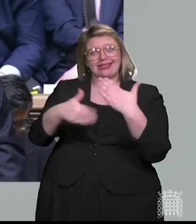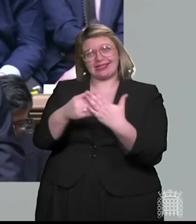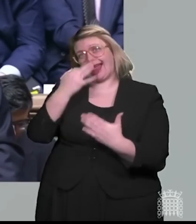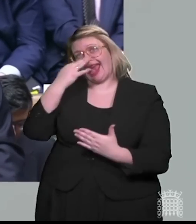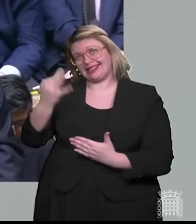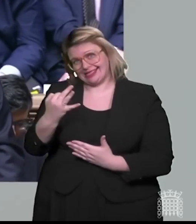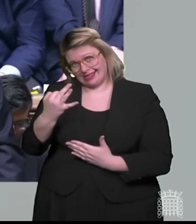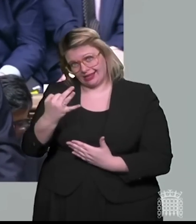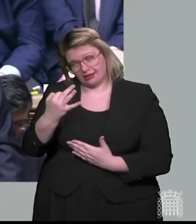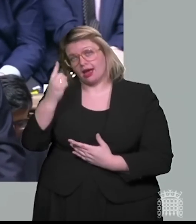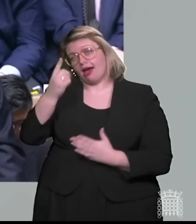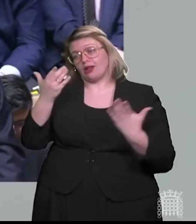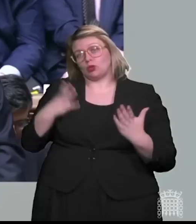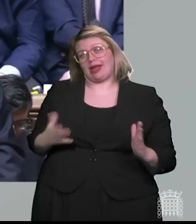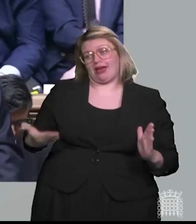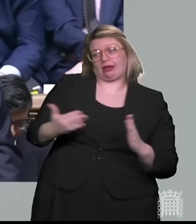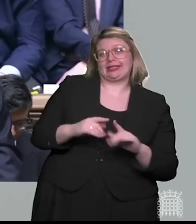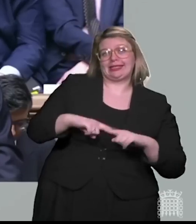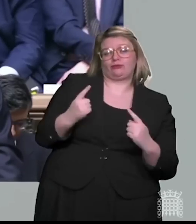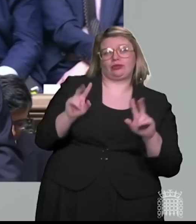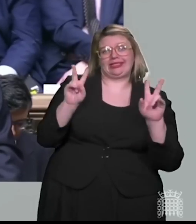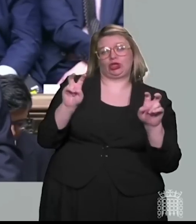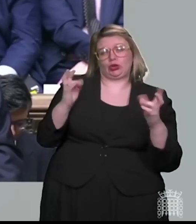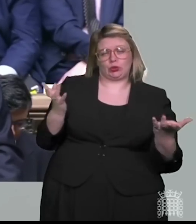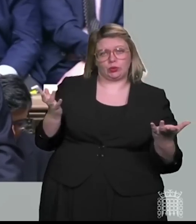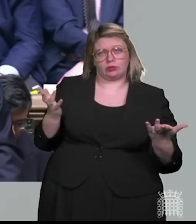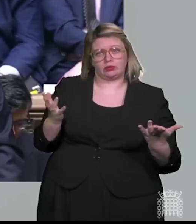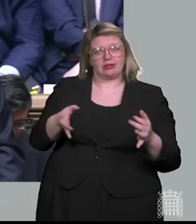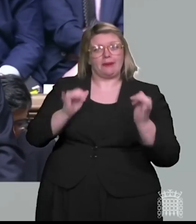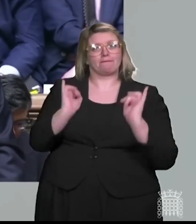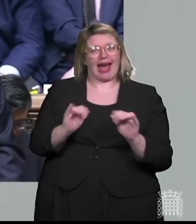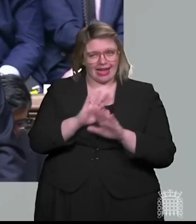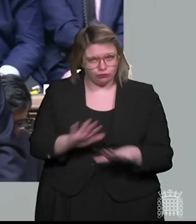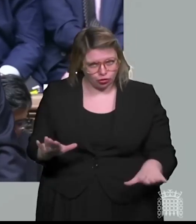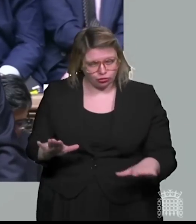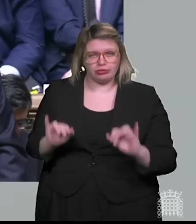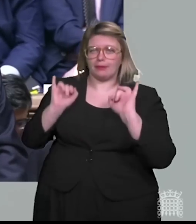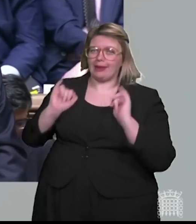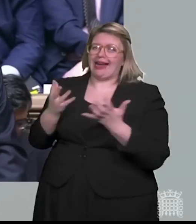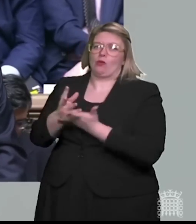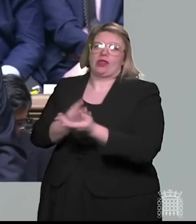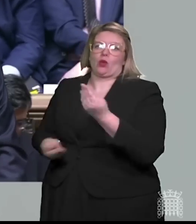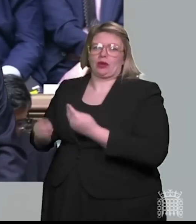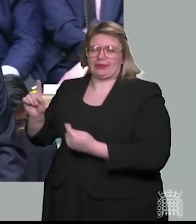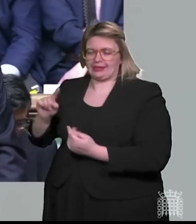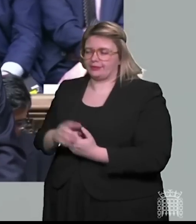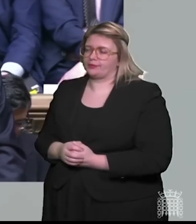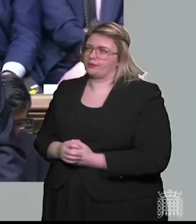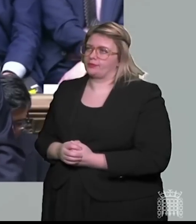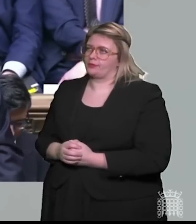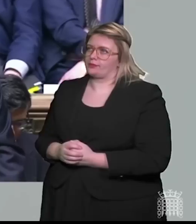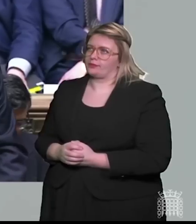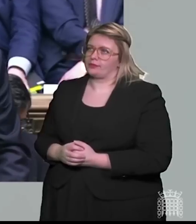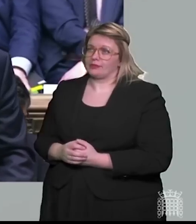an issue in our education system that is bad for children and damaging for the economy. It's an issue that